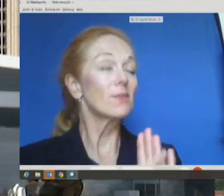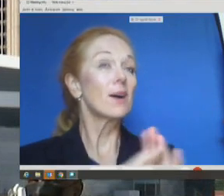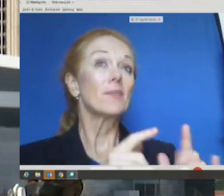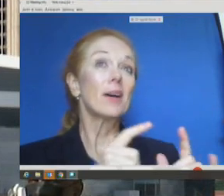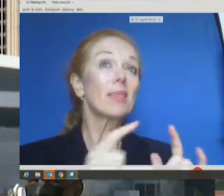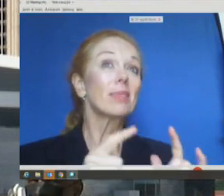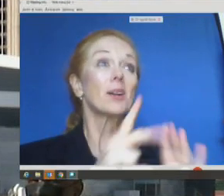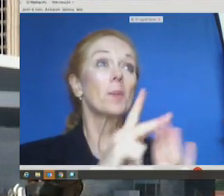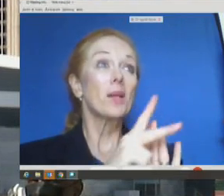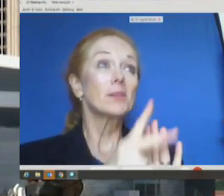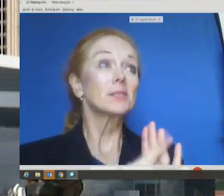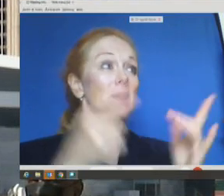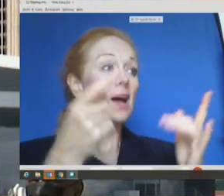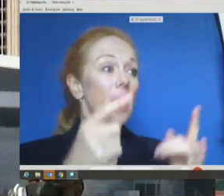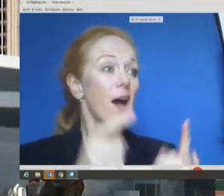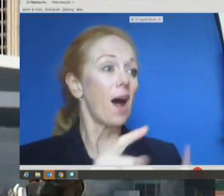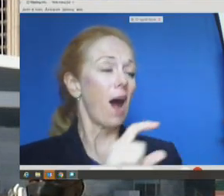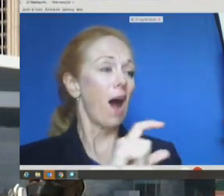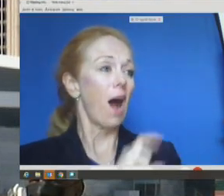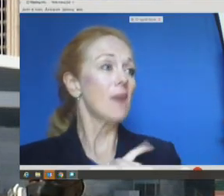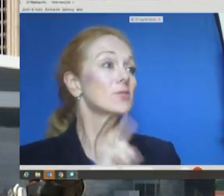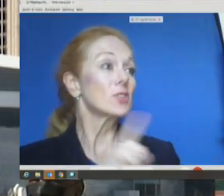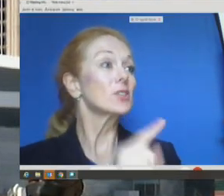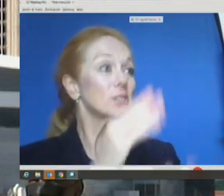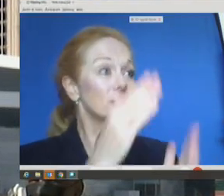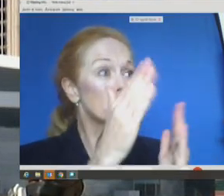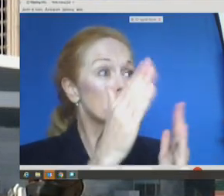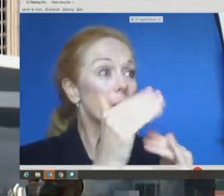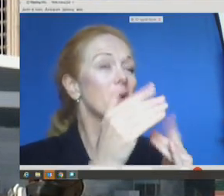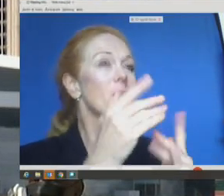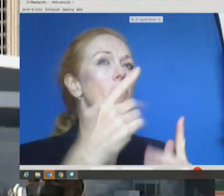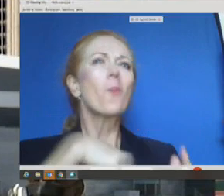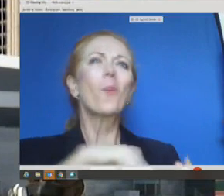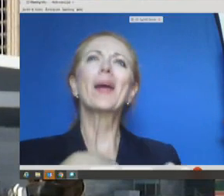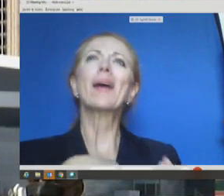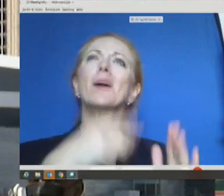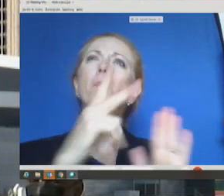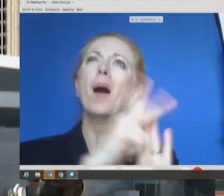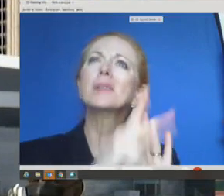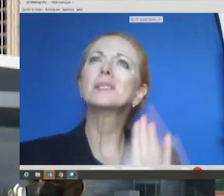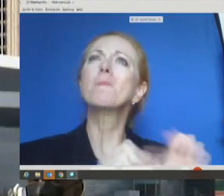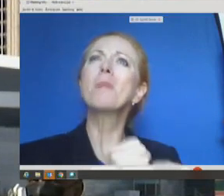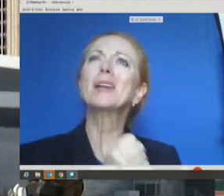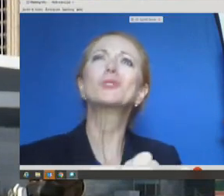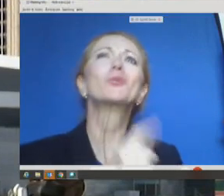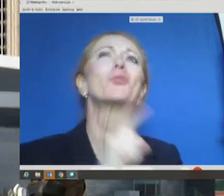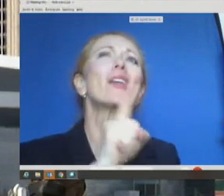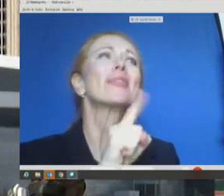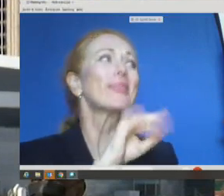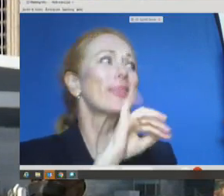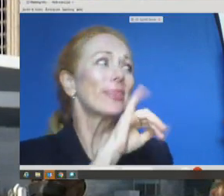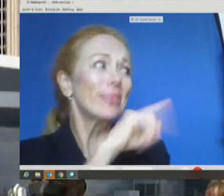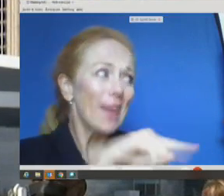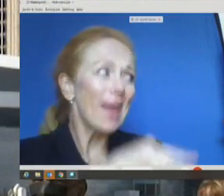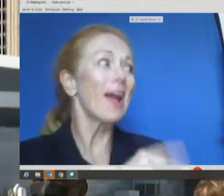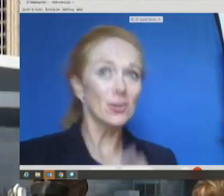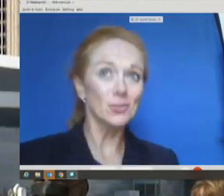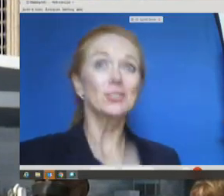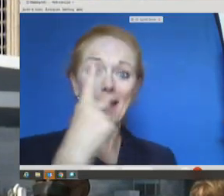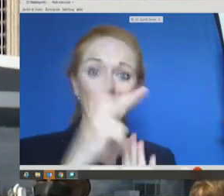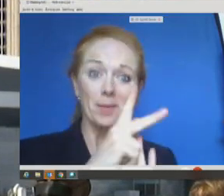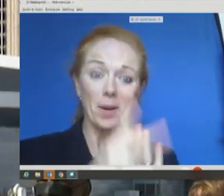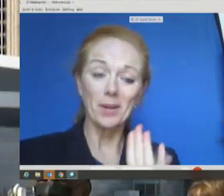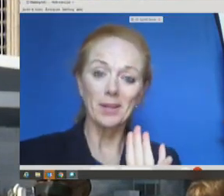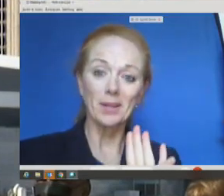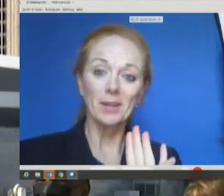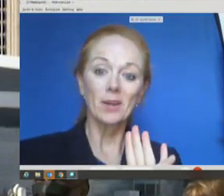it was 4 officers and the sergeant who didn't follow that long-standing policy of calling medic, do you feel confident that all your officers are well-versed